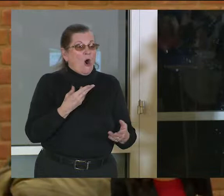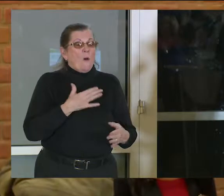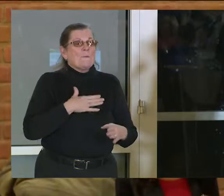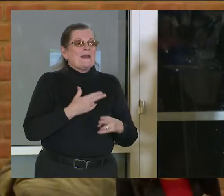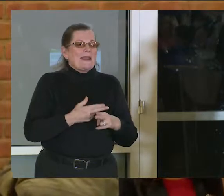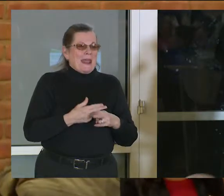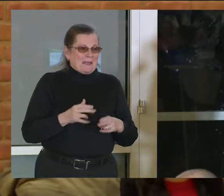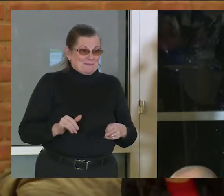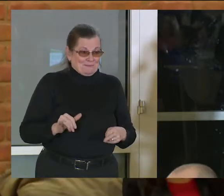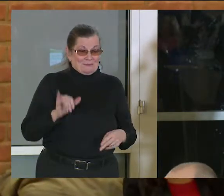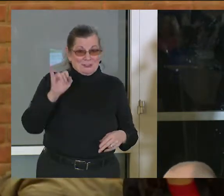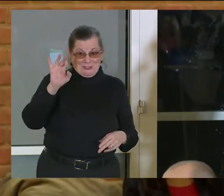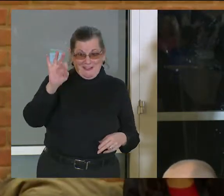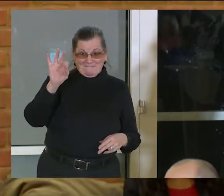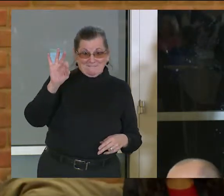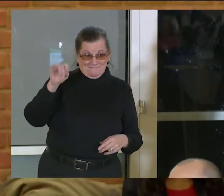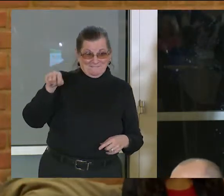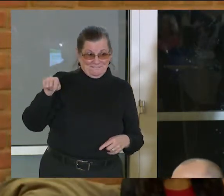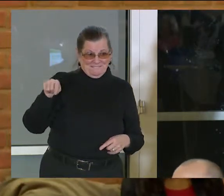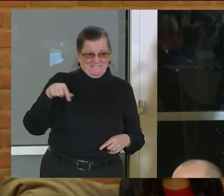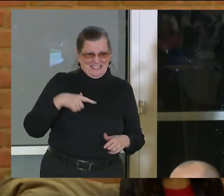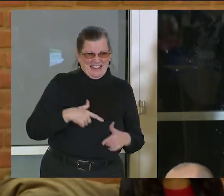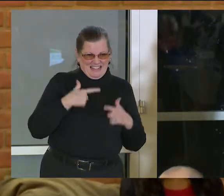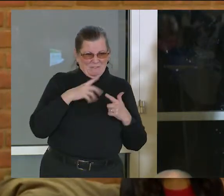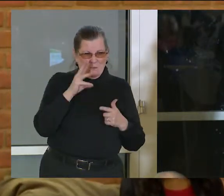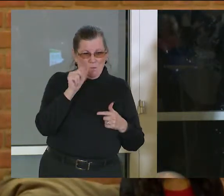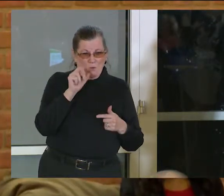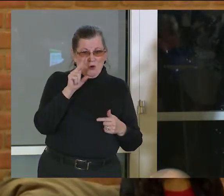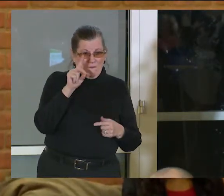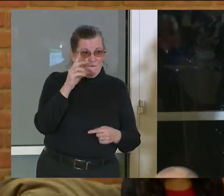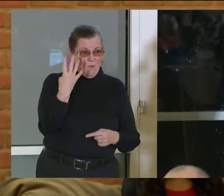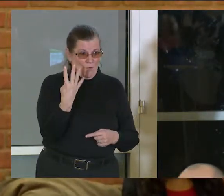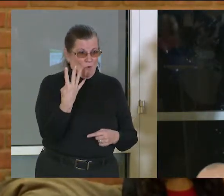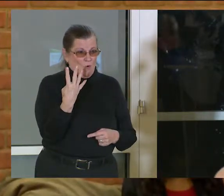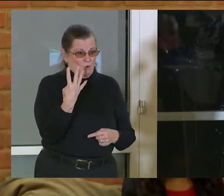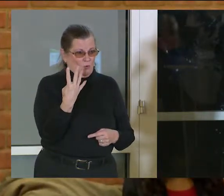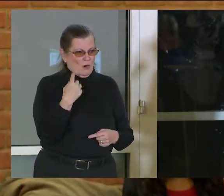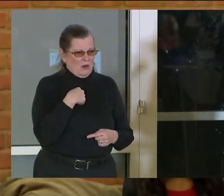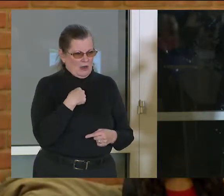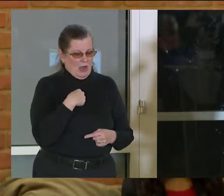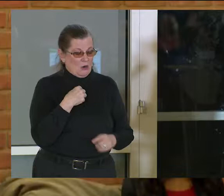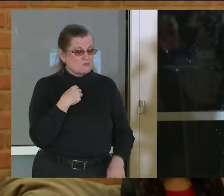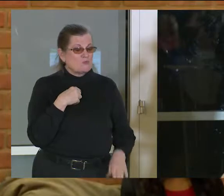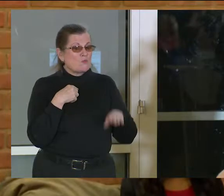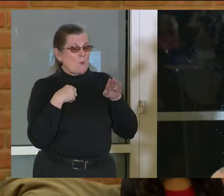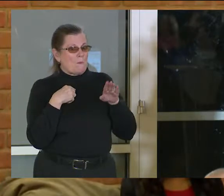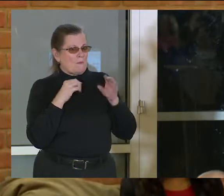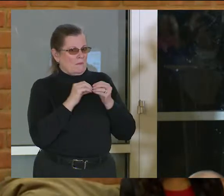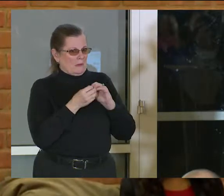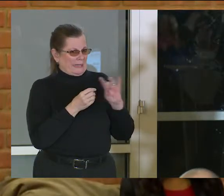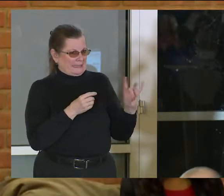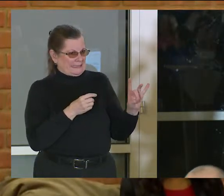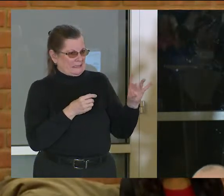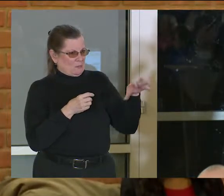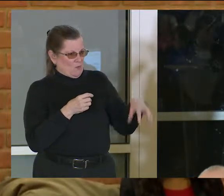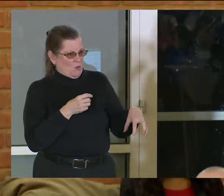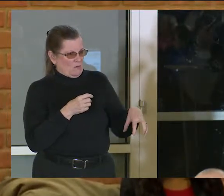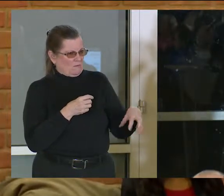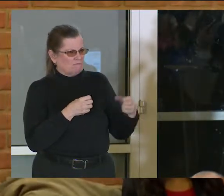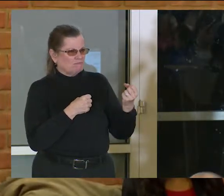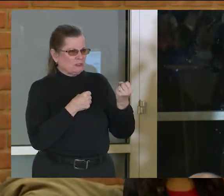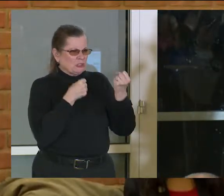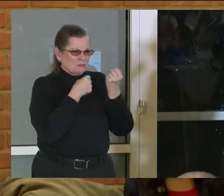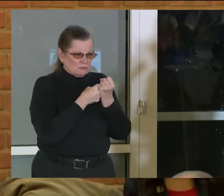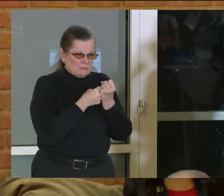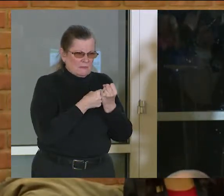4. All right. But I grew up in Ward 8 and have a definite big love for east of the river. We